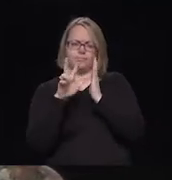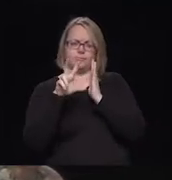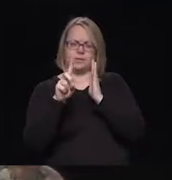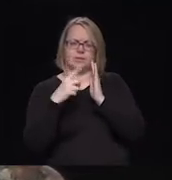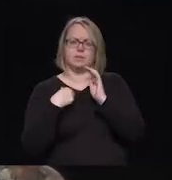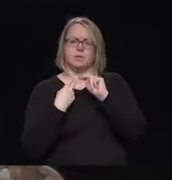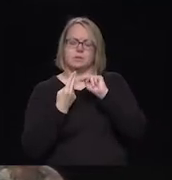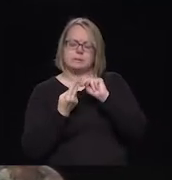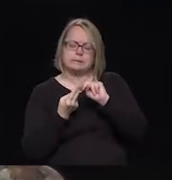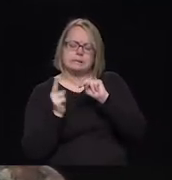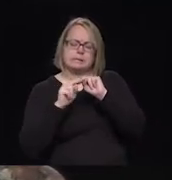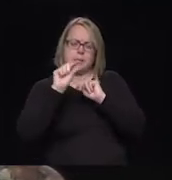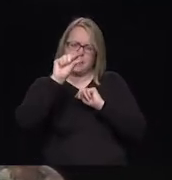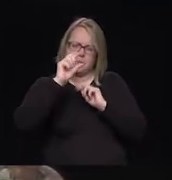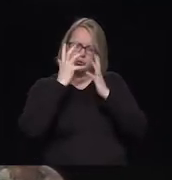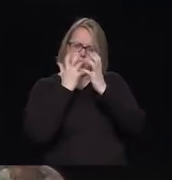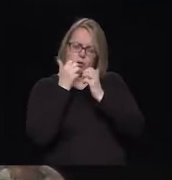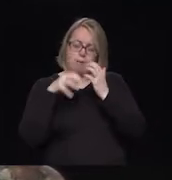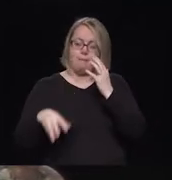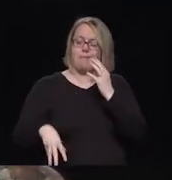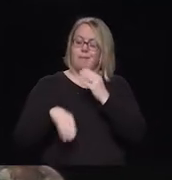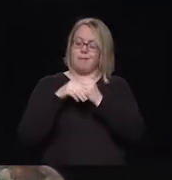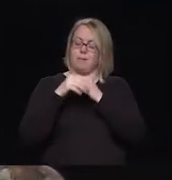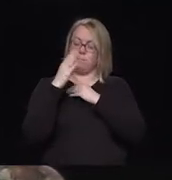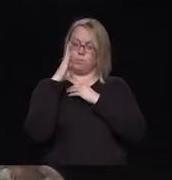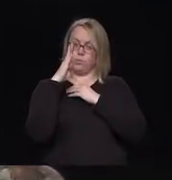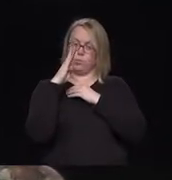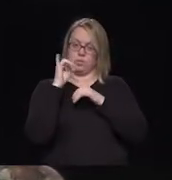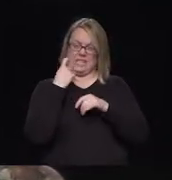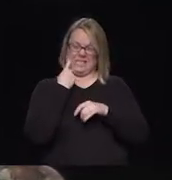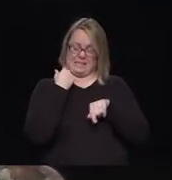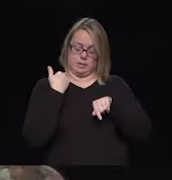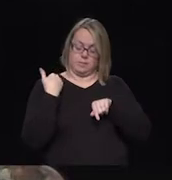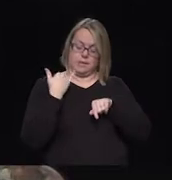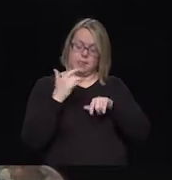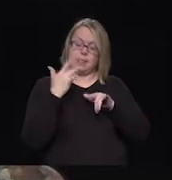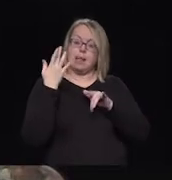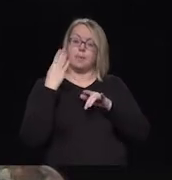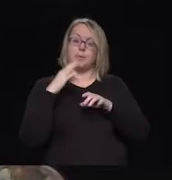This should be more of a medium cornflower blue.